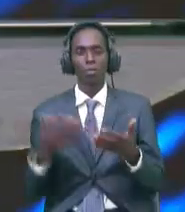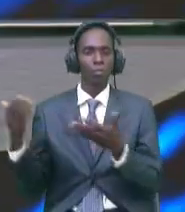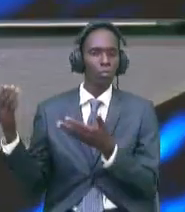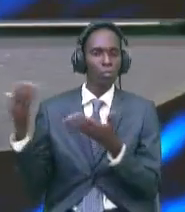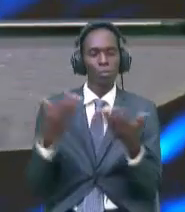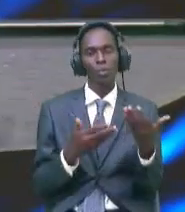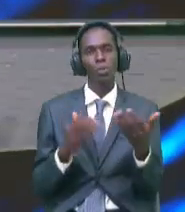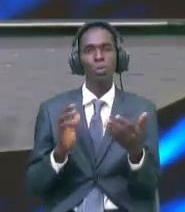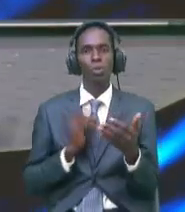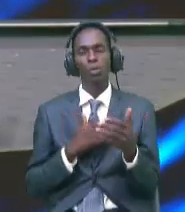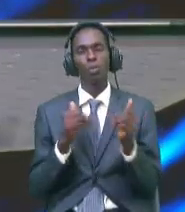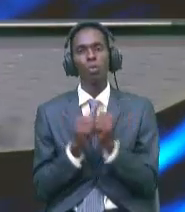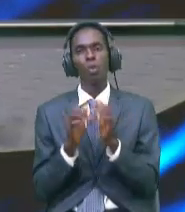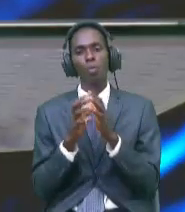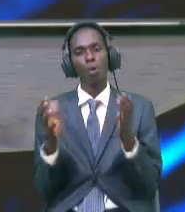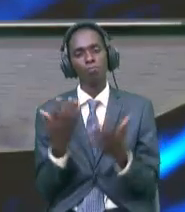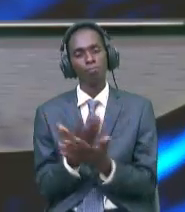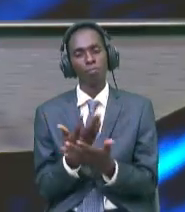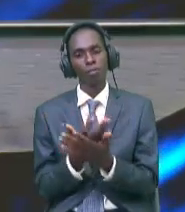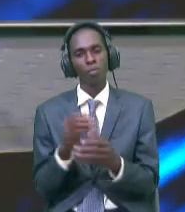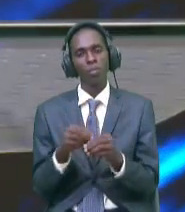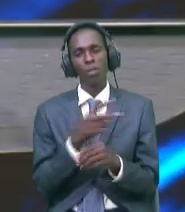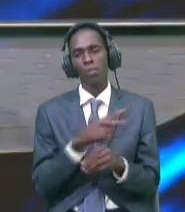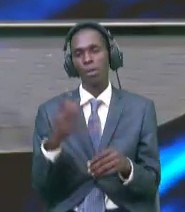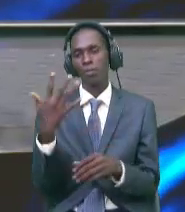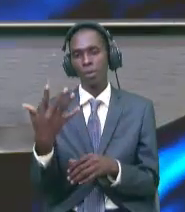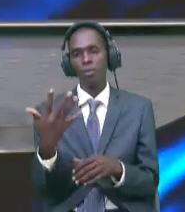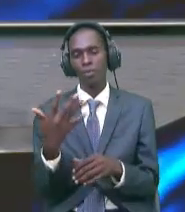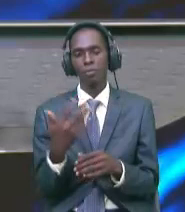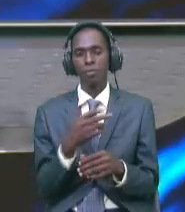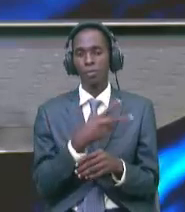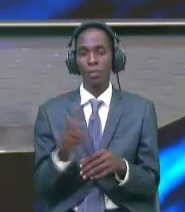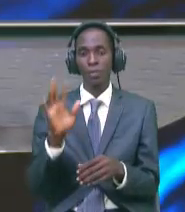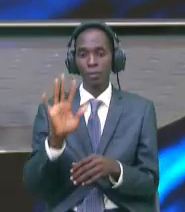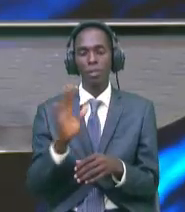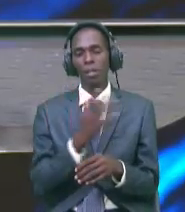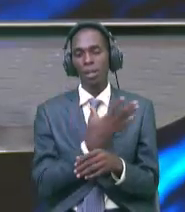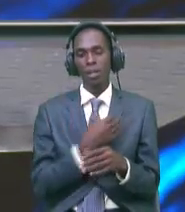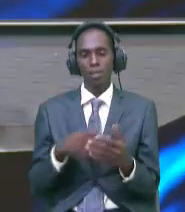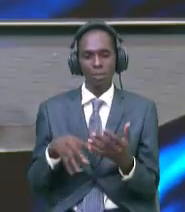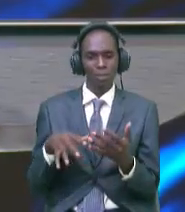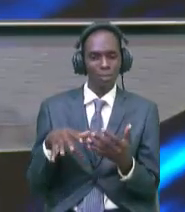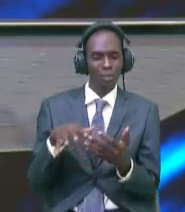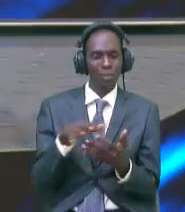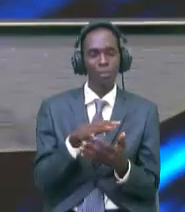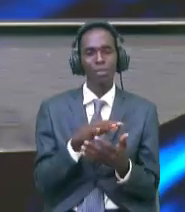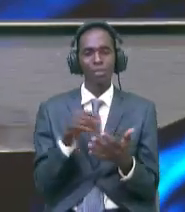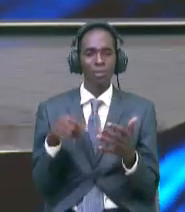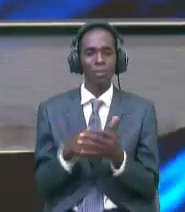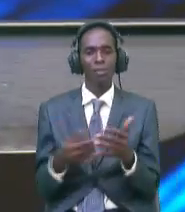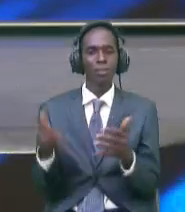entreaty. In verse 5, it says, and this they did, not as we